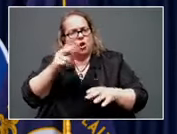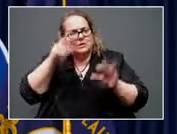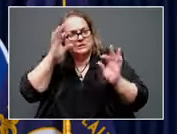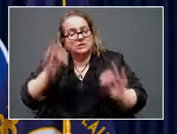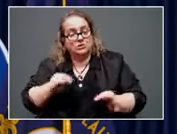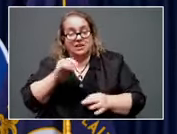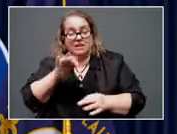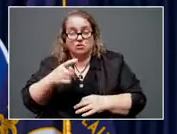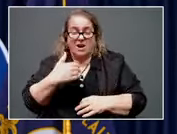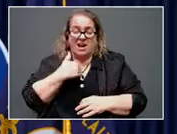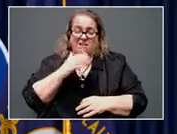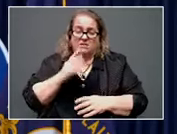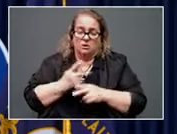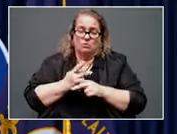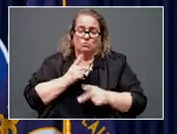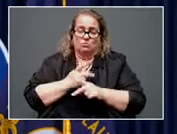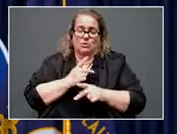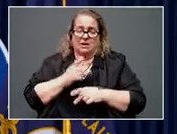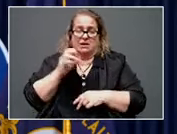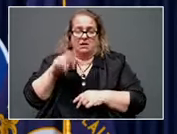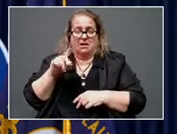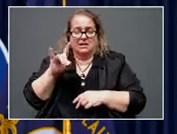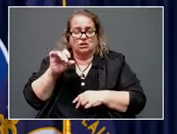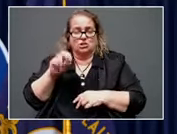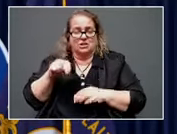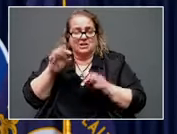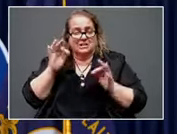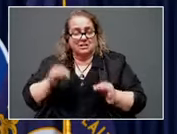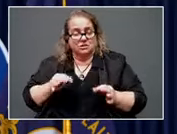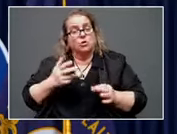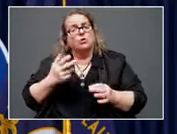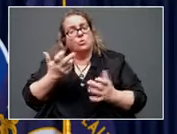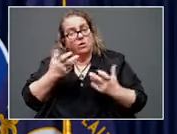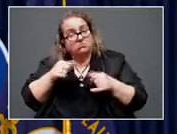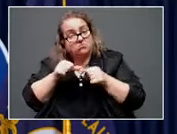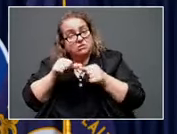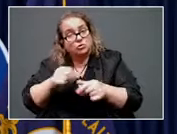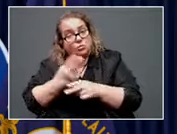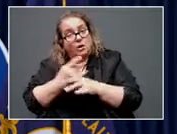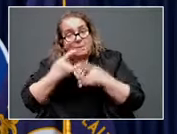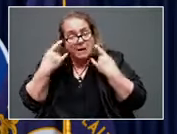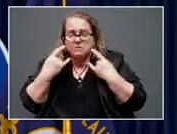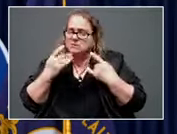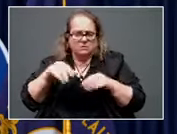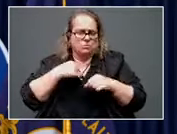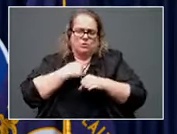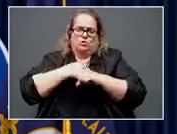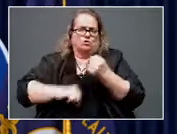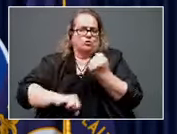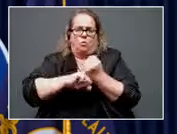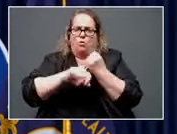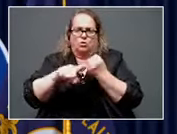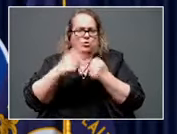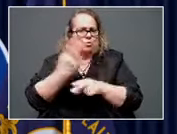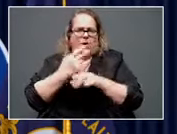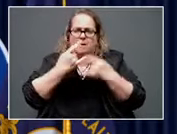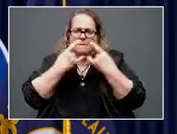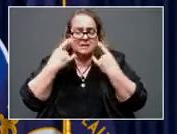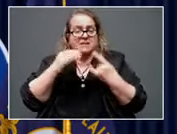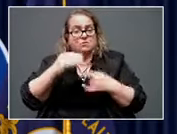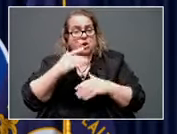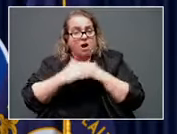ought to continue to wear a mask, and we want to support you to do that. If you're comfortable still wearing a mask and want to continue to do so,